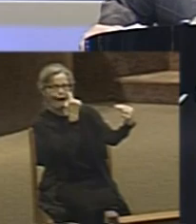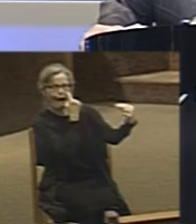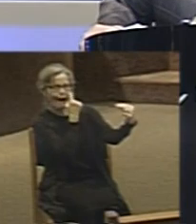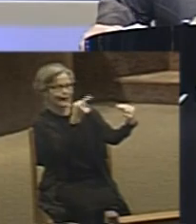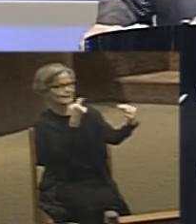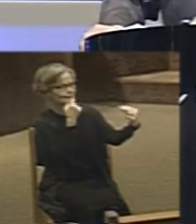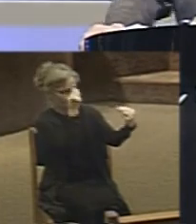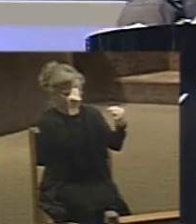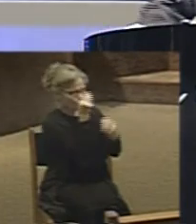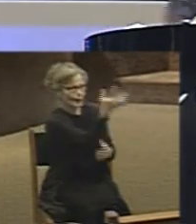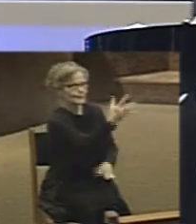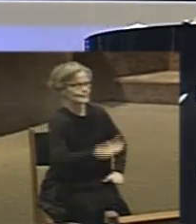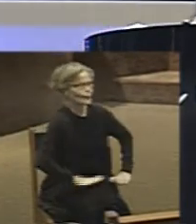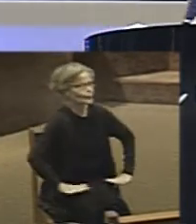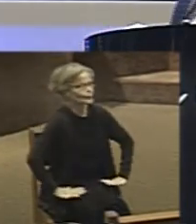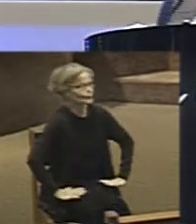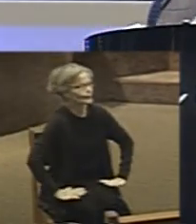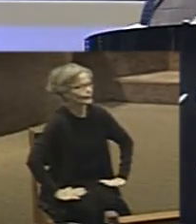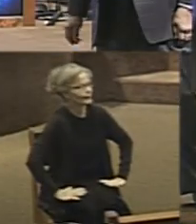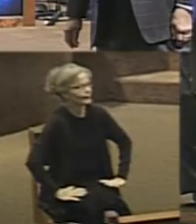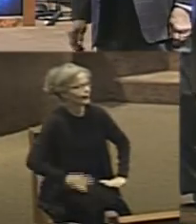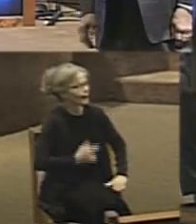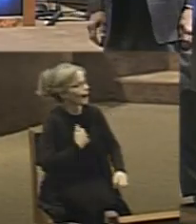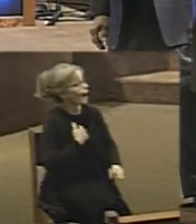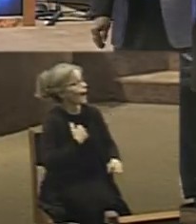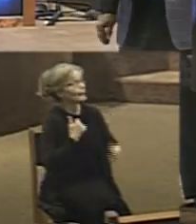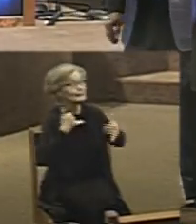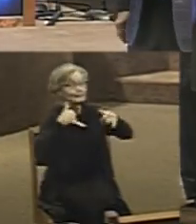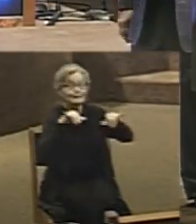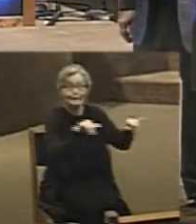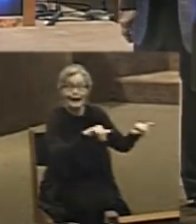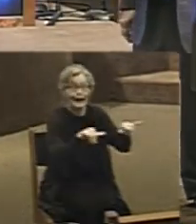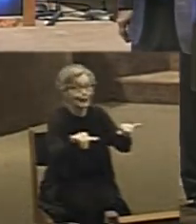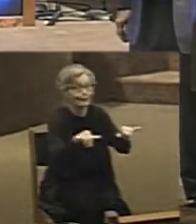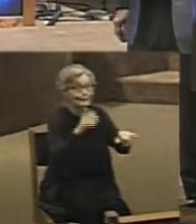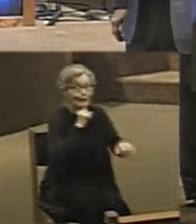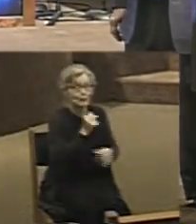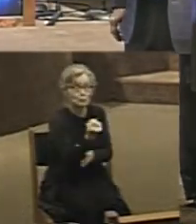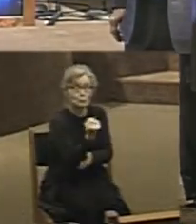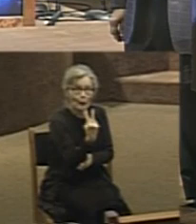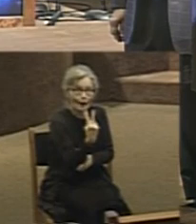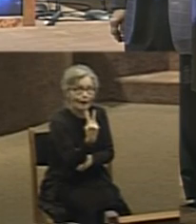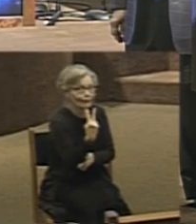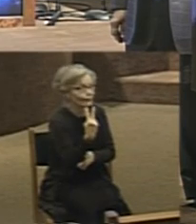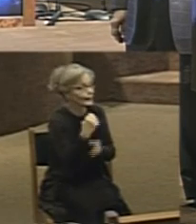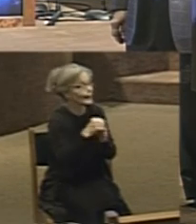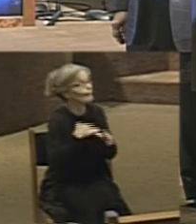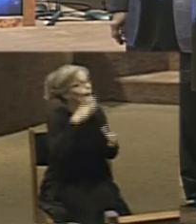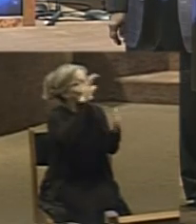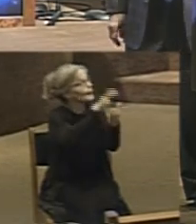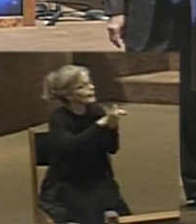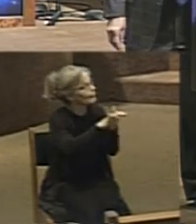I got news for you. I'm not doing anything different than I did when I was 12 years old.